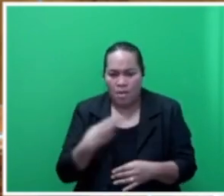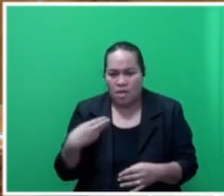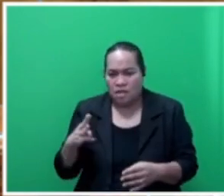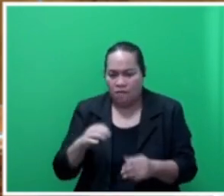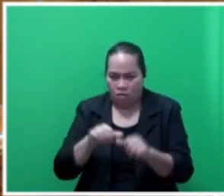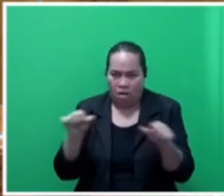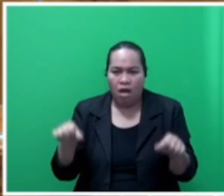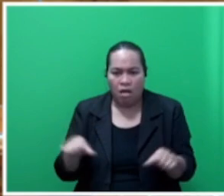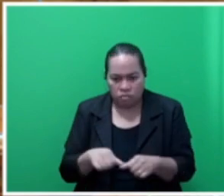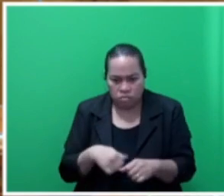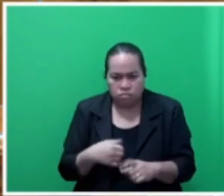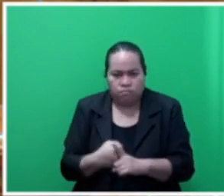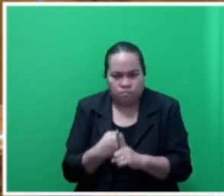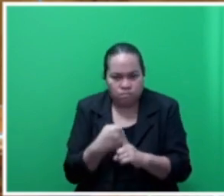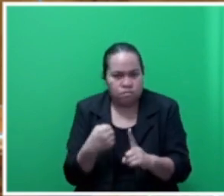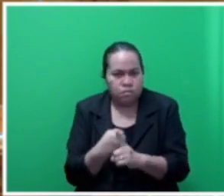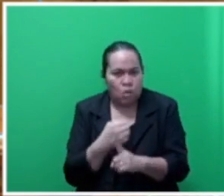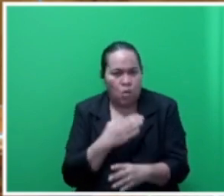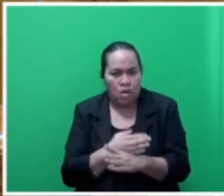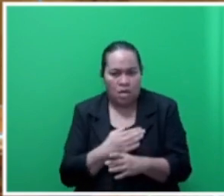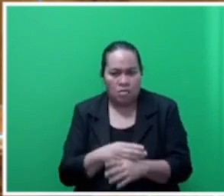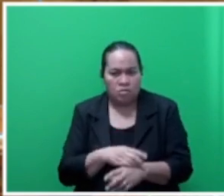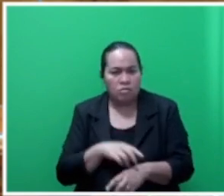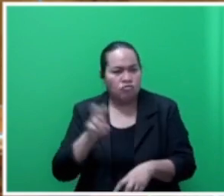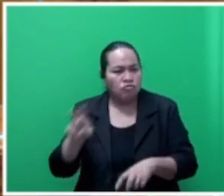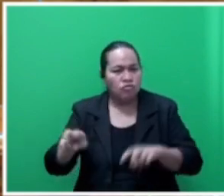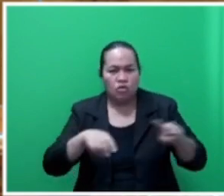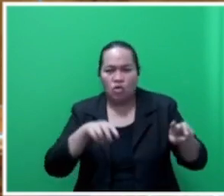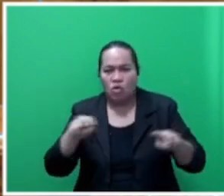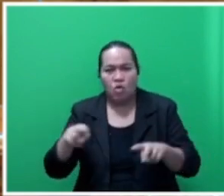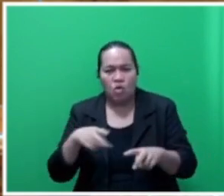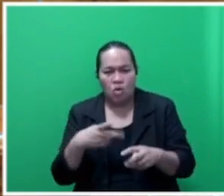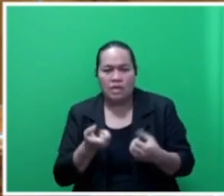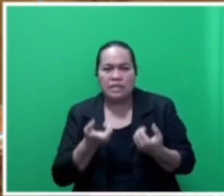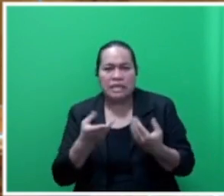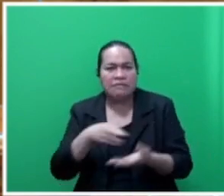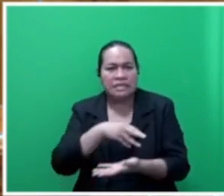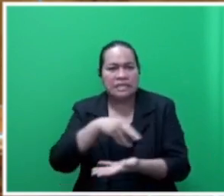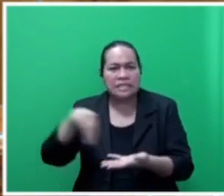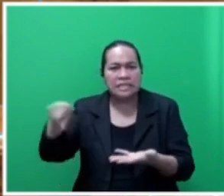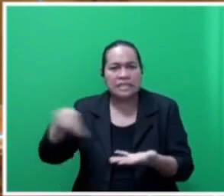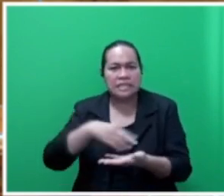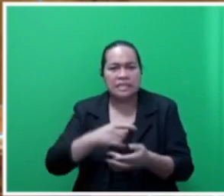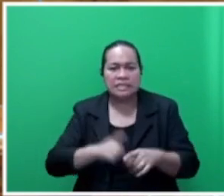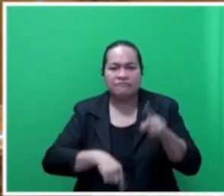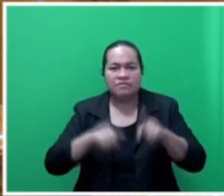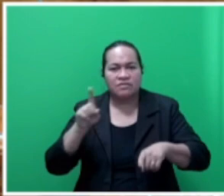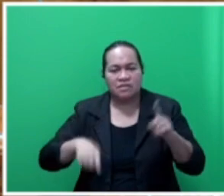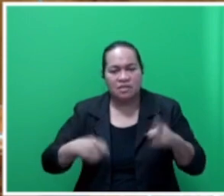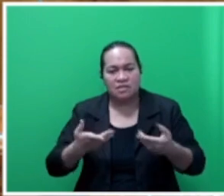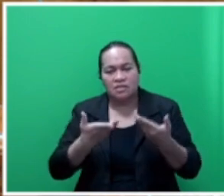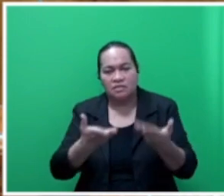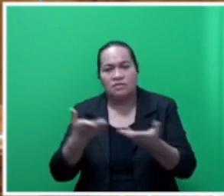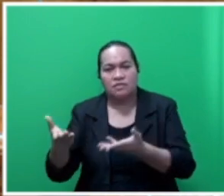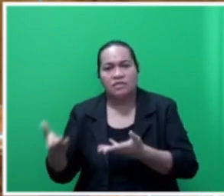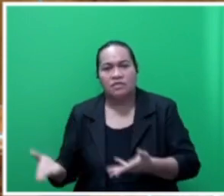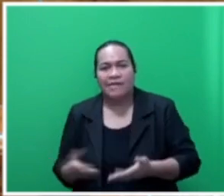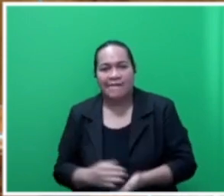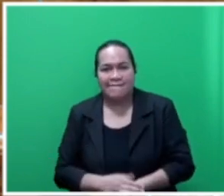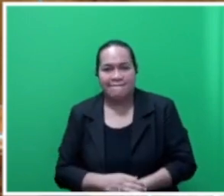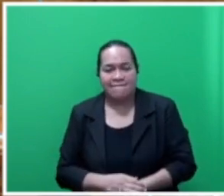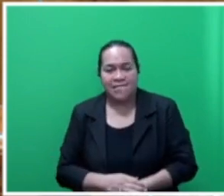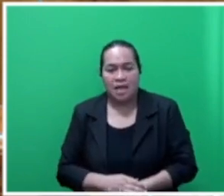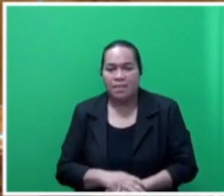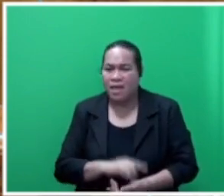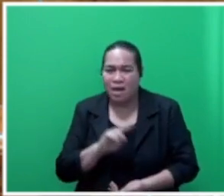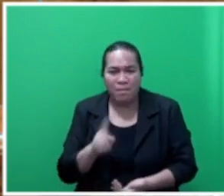is undertaking, going around supplying seeds, everything. But what's